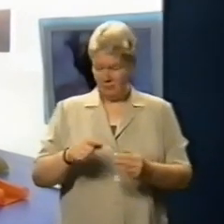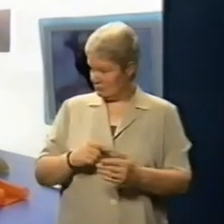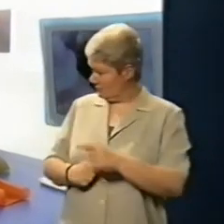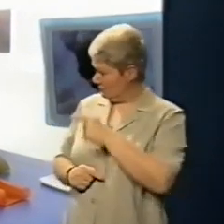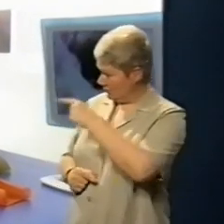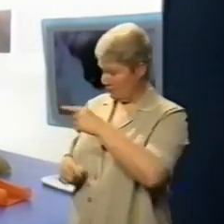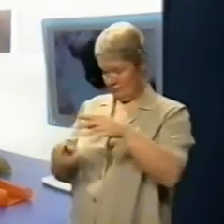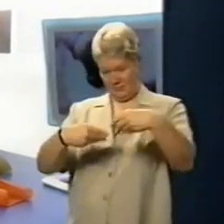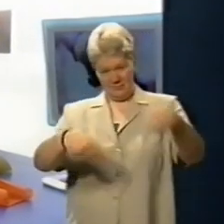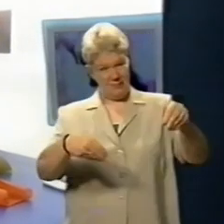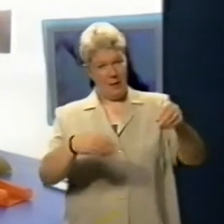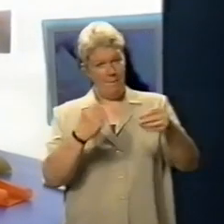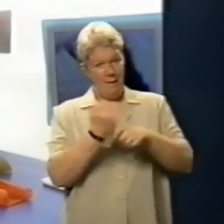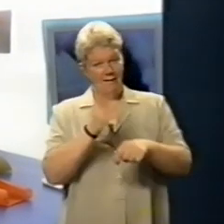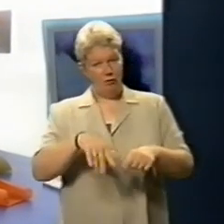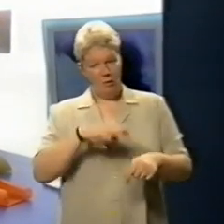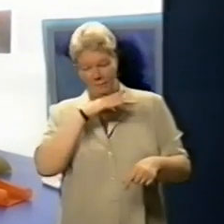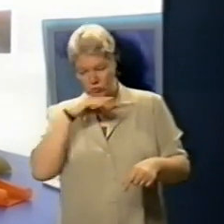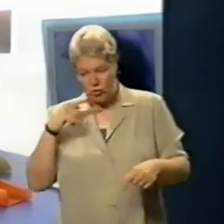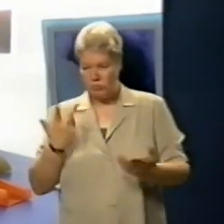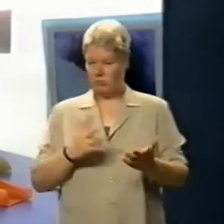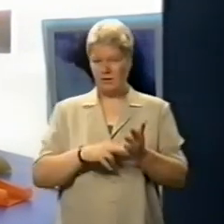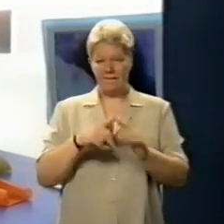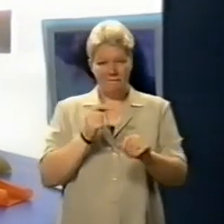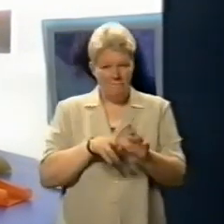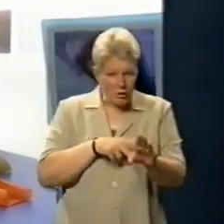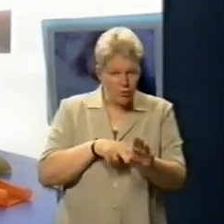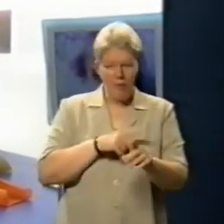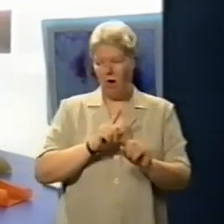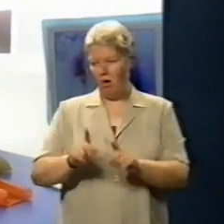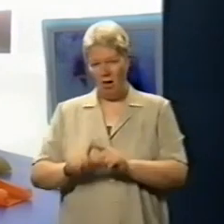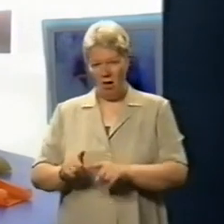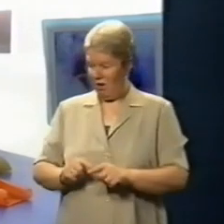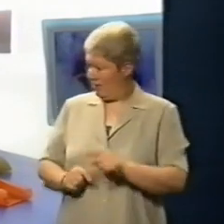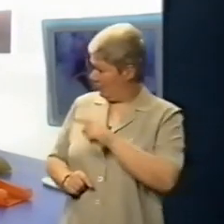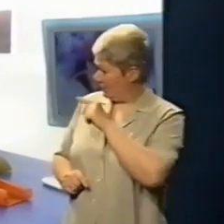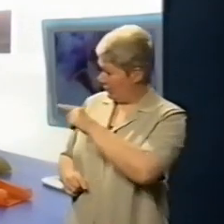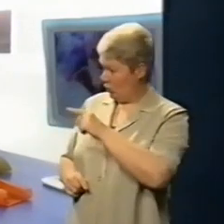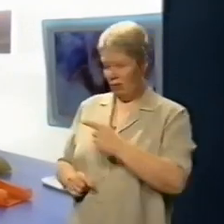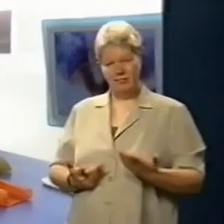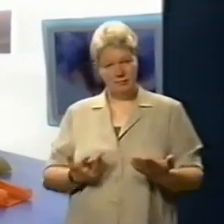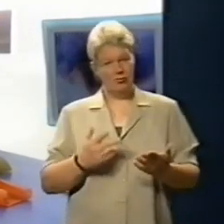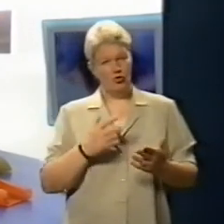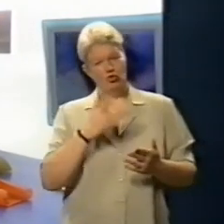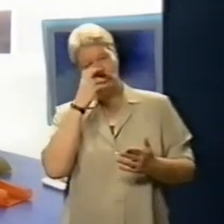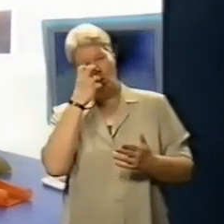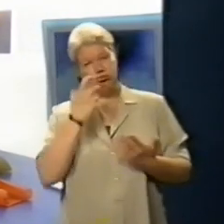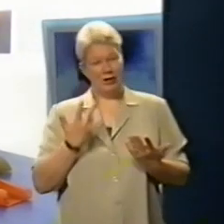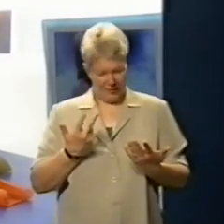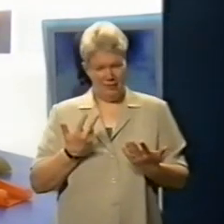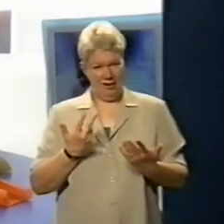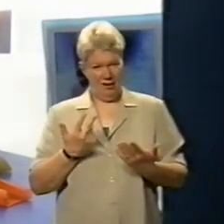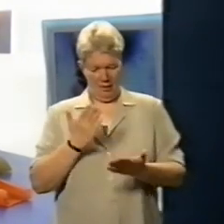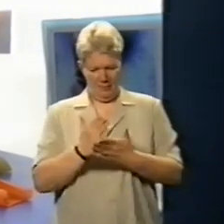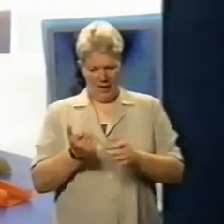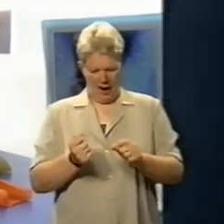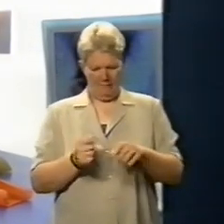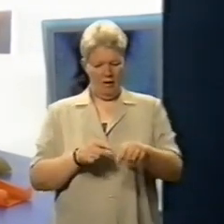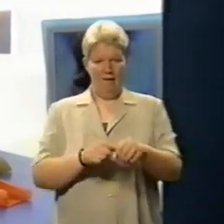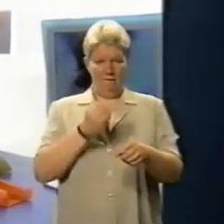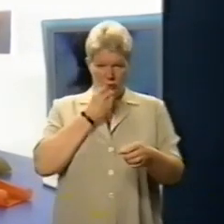or veg, 100% no additives. So this one is strawberry. Like any other food wrap, it creates a barrier between